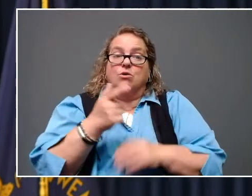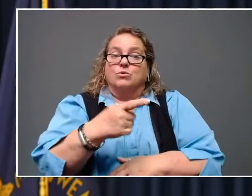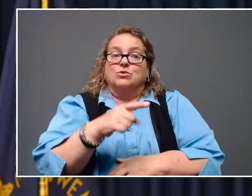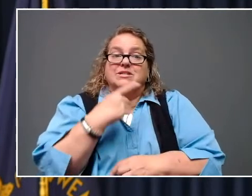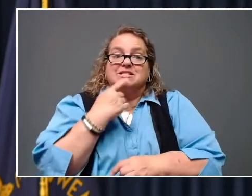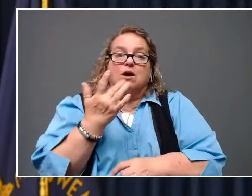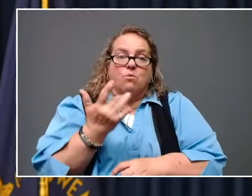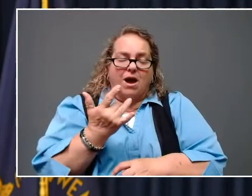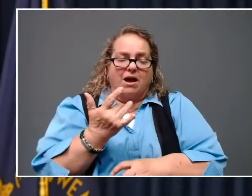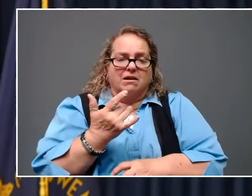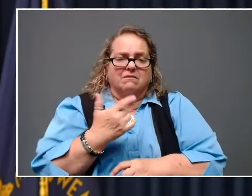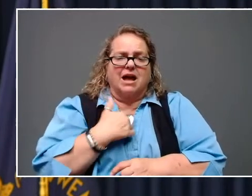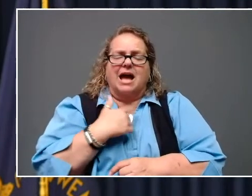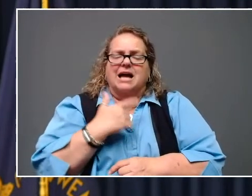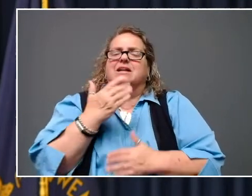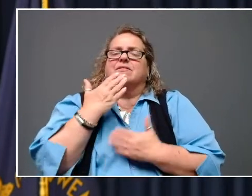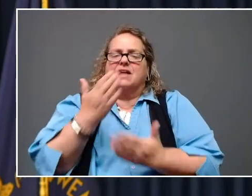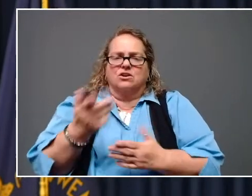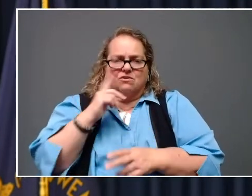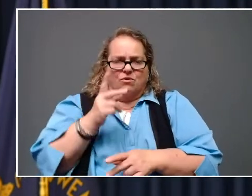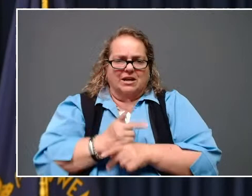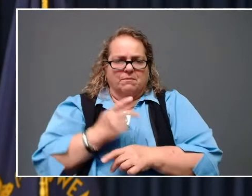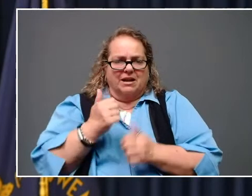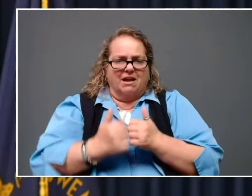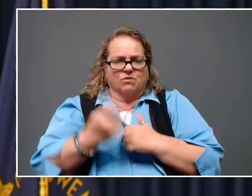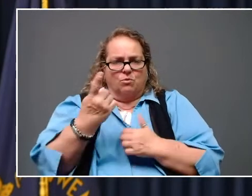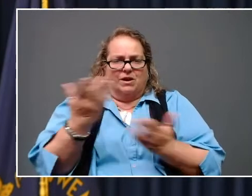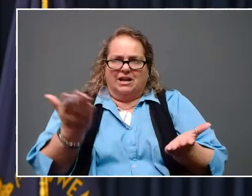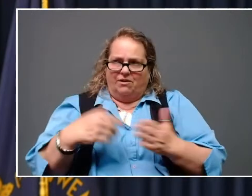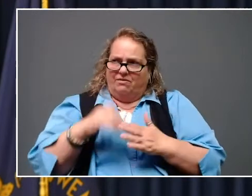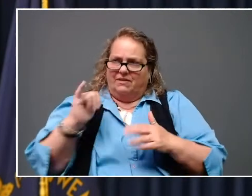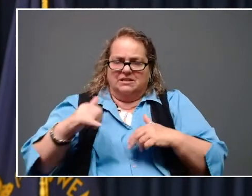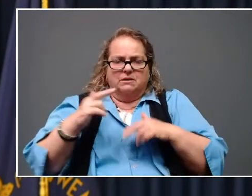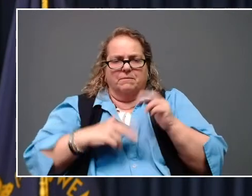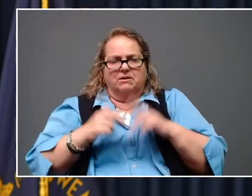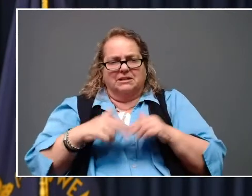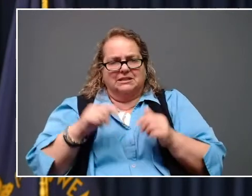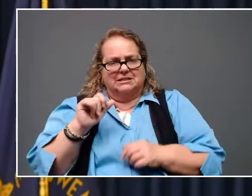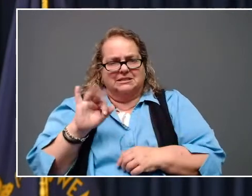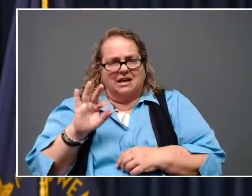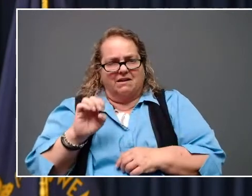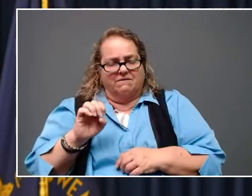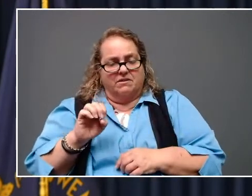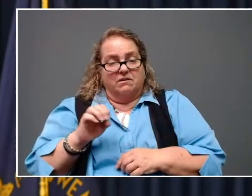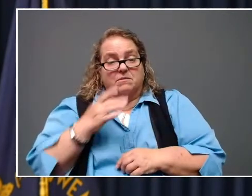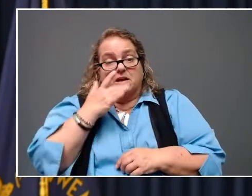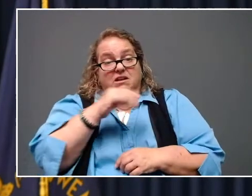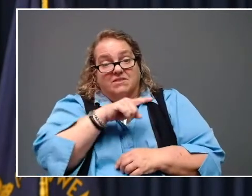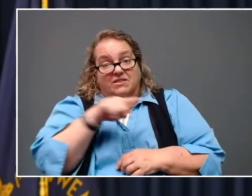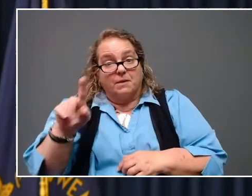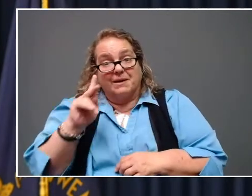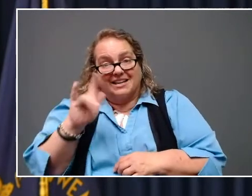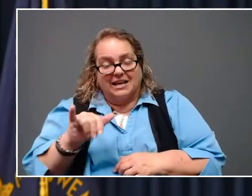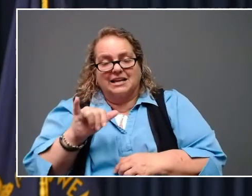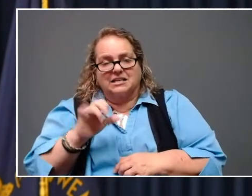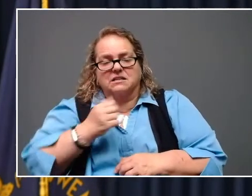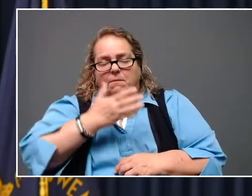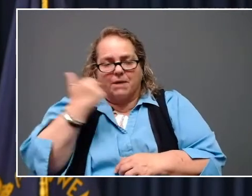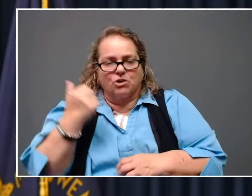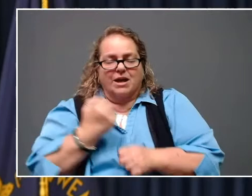everybody in this building safe. Because of them, Kentucky is better and safer for our